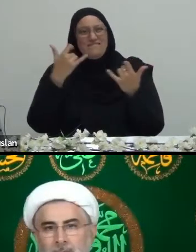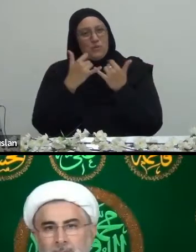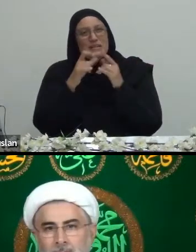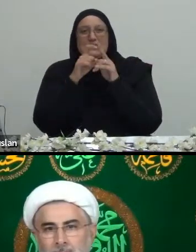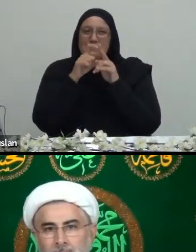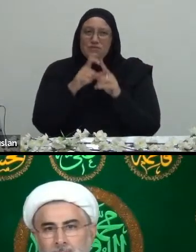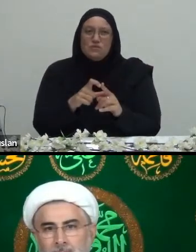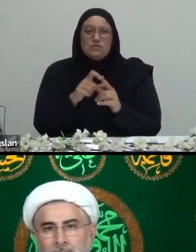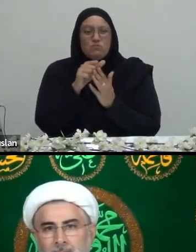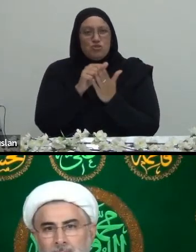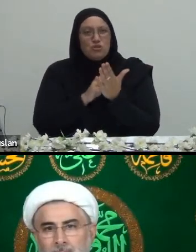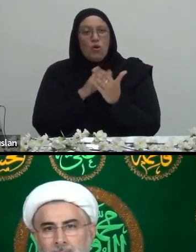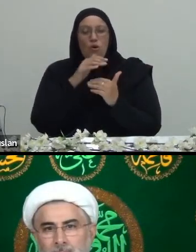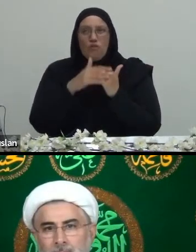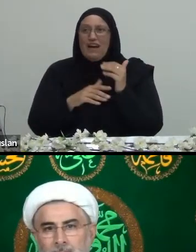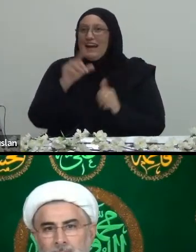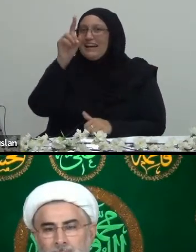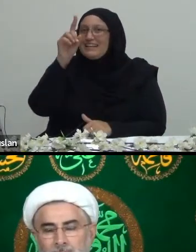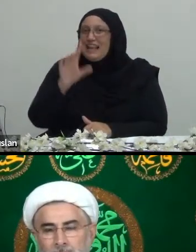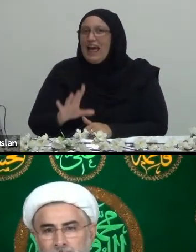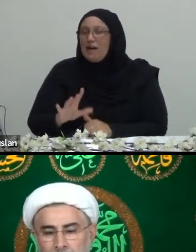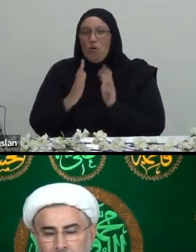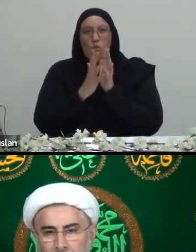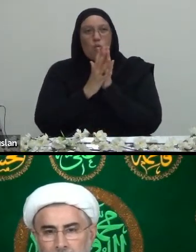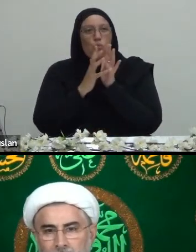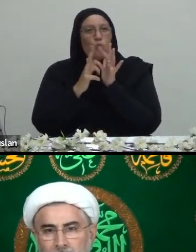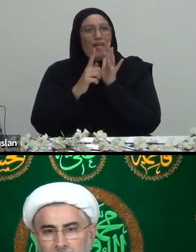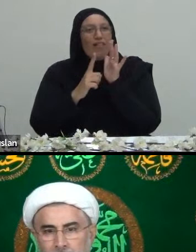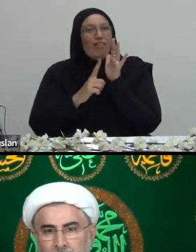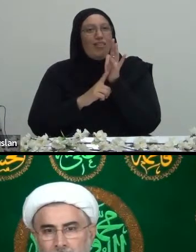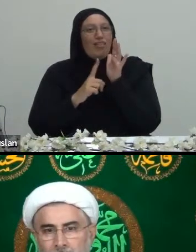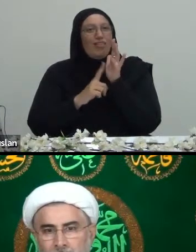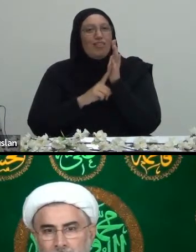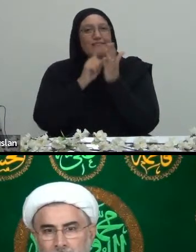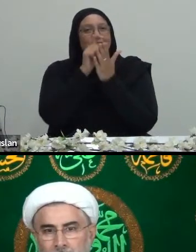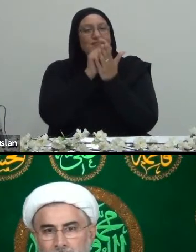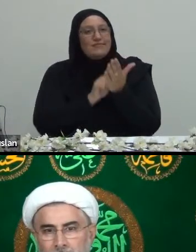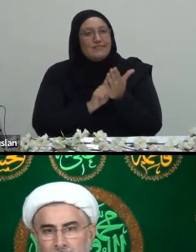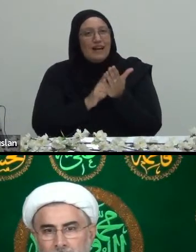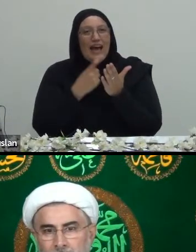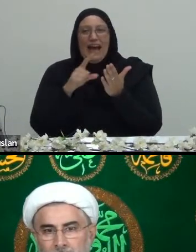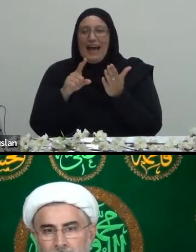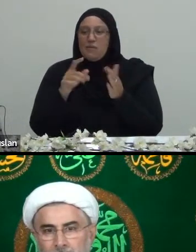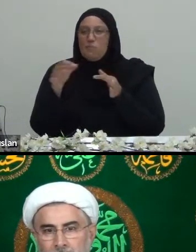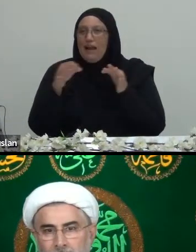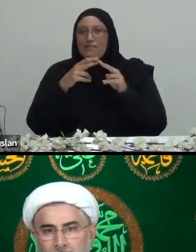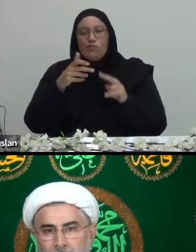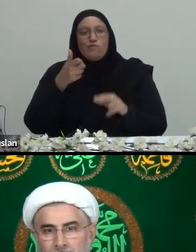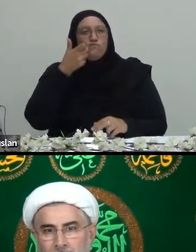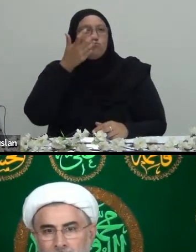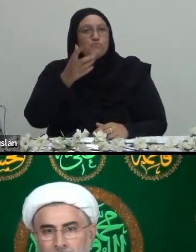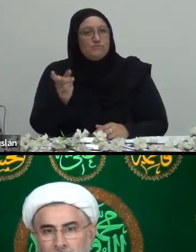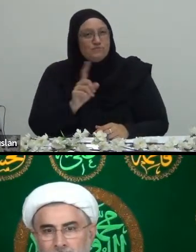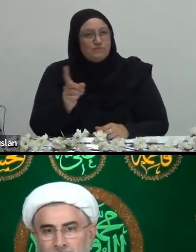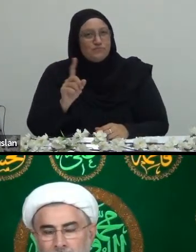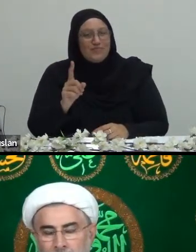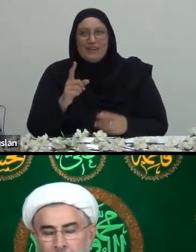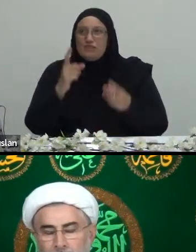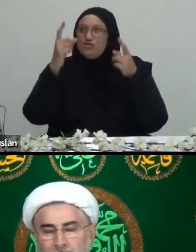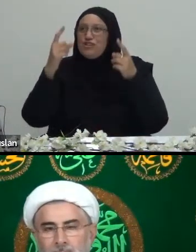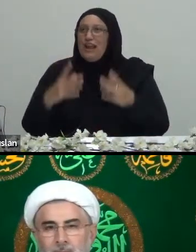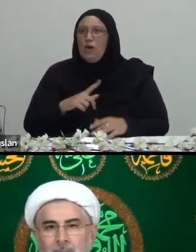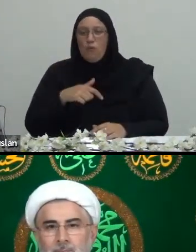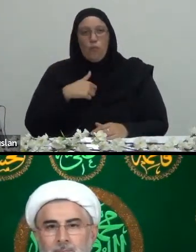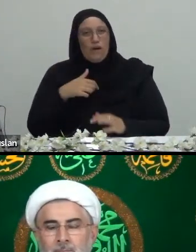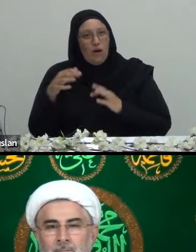of Islamic wills and estate planning. And inshallah, through this two-part series, we hope that